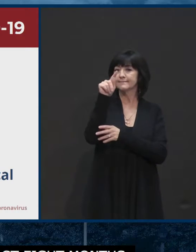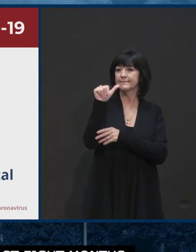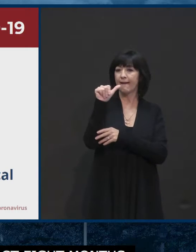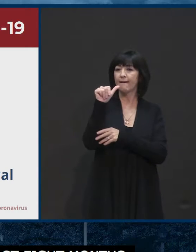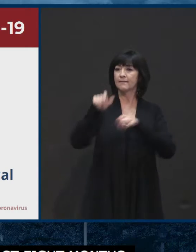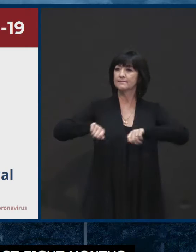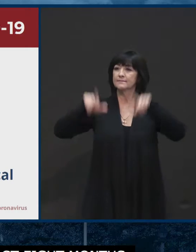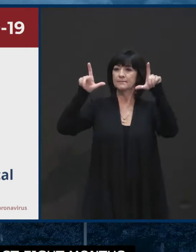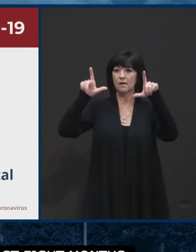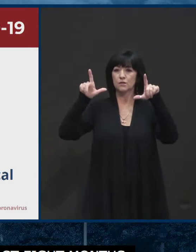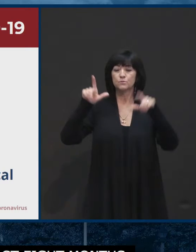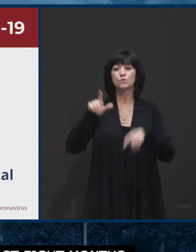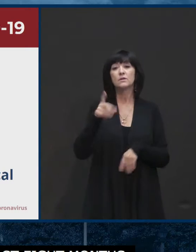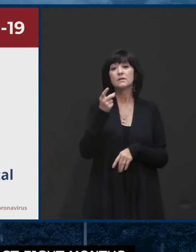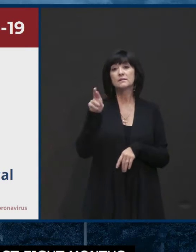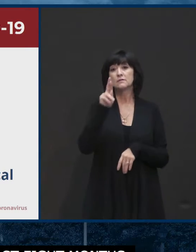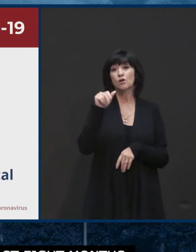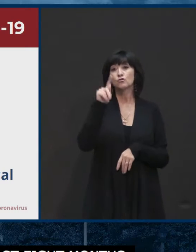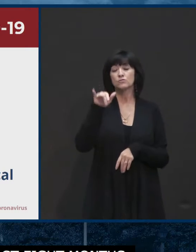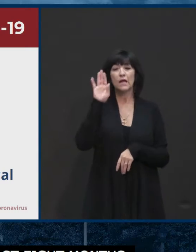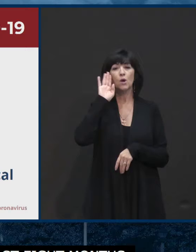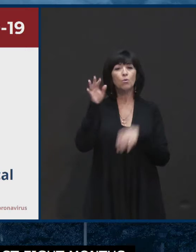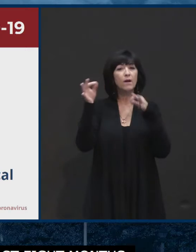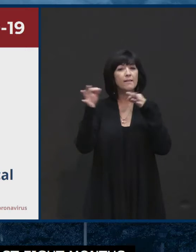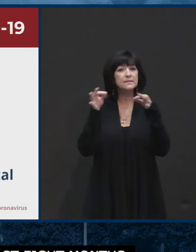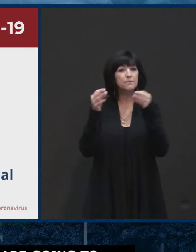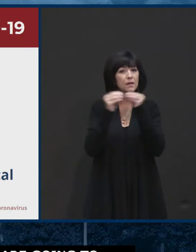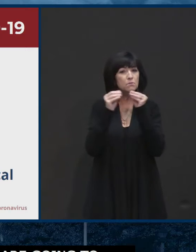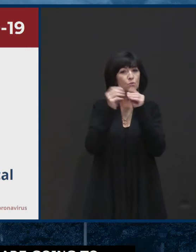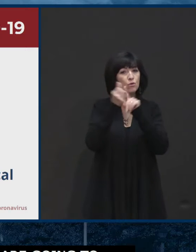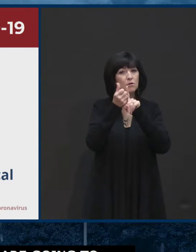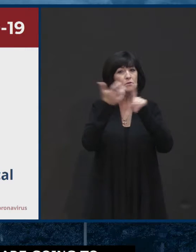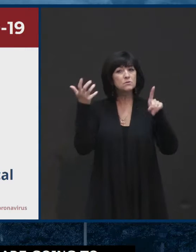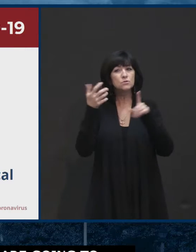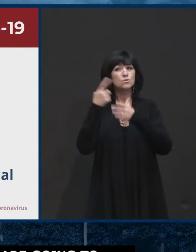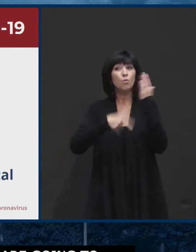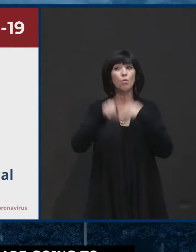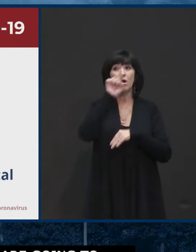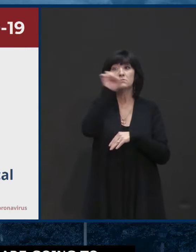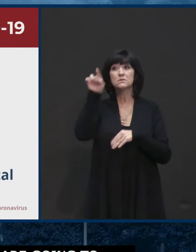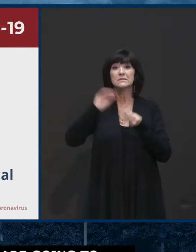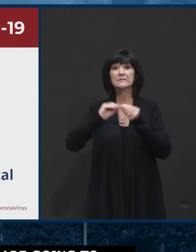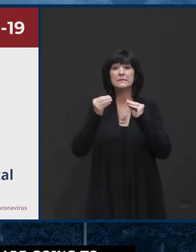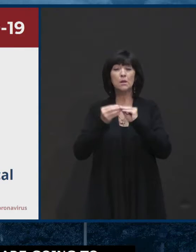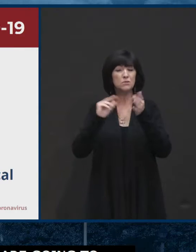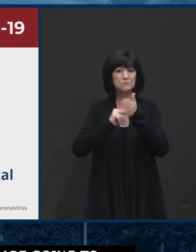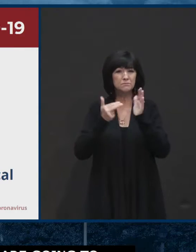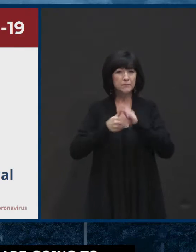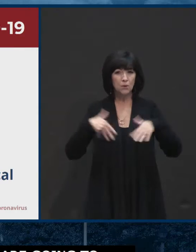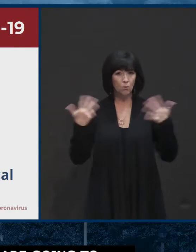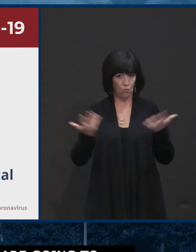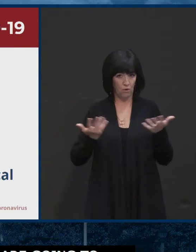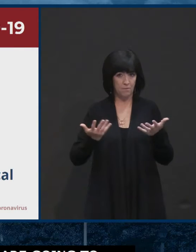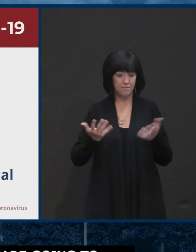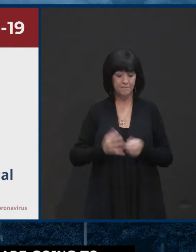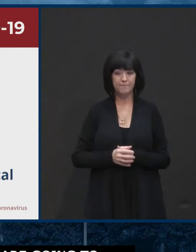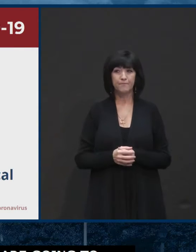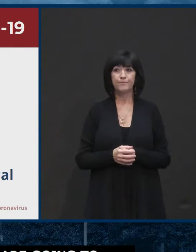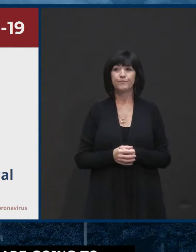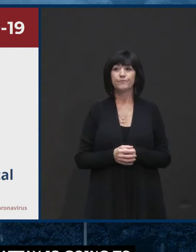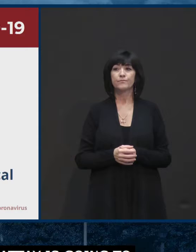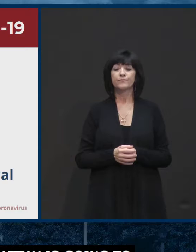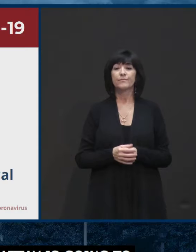explain some of the numbers behind the numbers, as well as we've changed, as you probably know, we're presenting now a